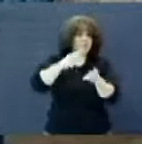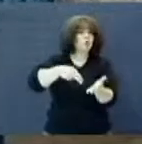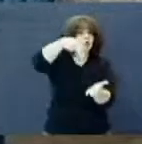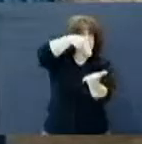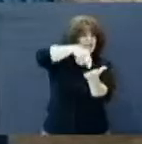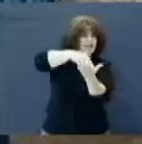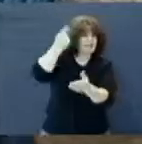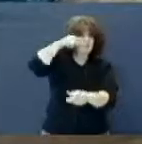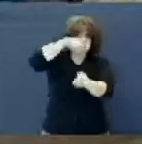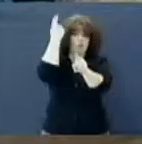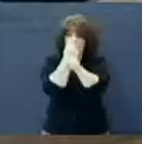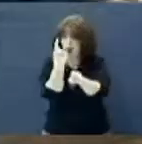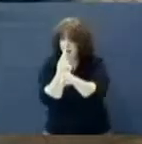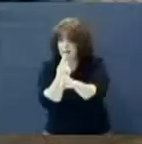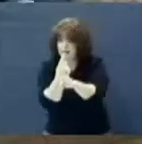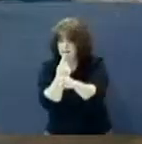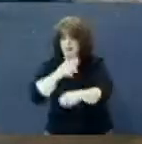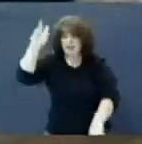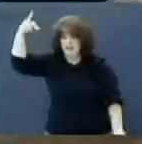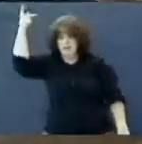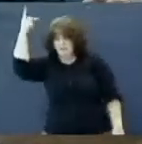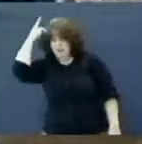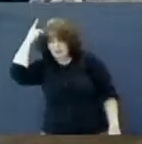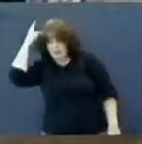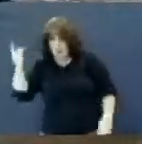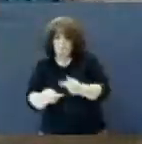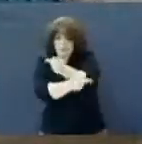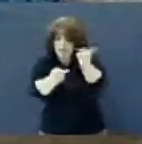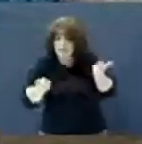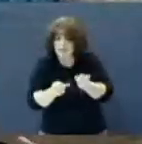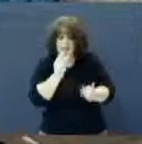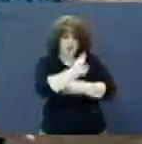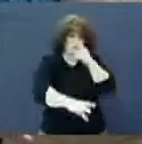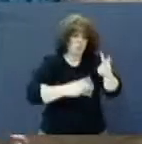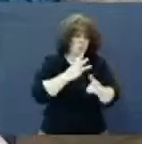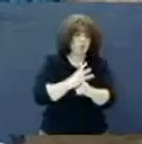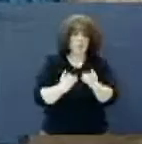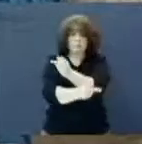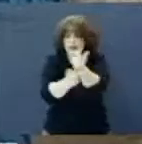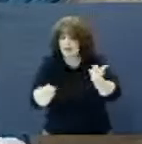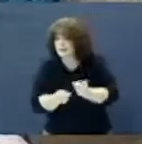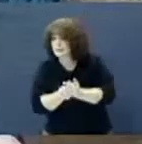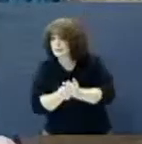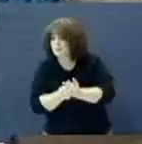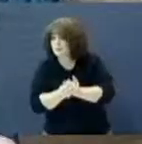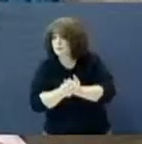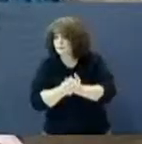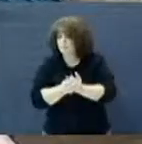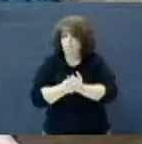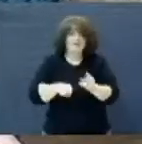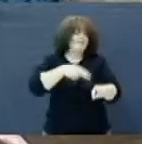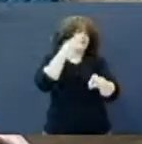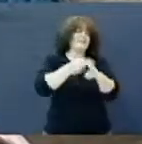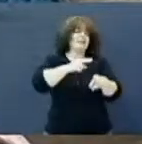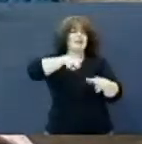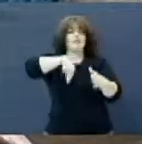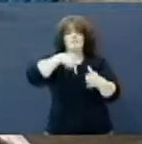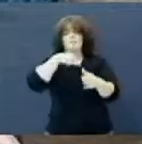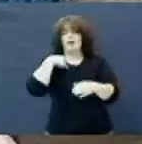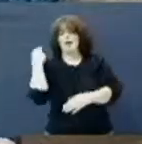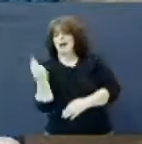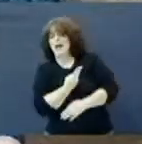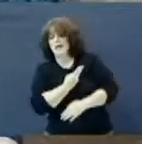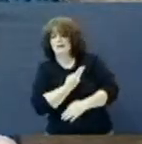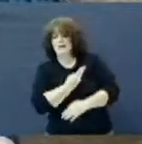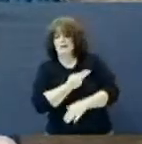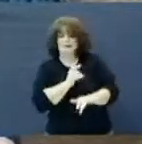right today in the political arena and the world arena, you know what they call us? A bunch of redneck heretics that don't have